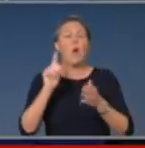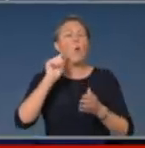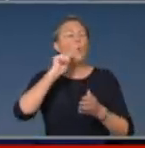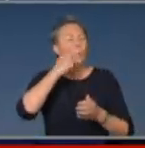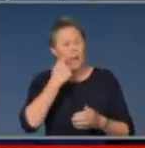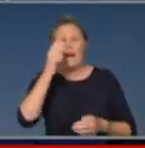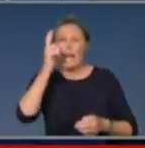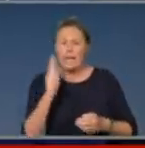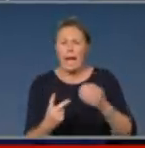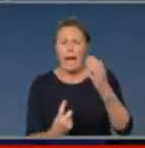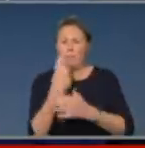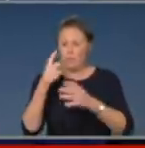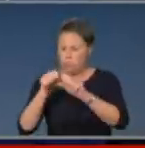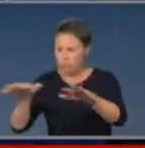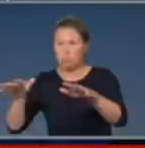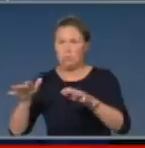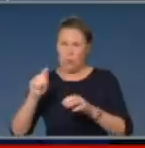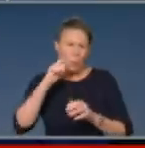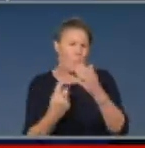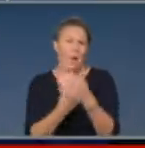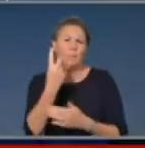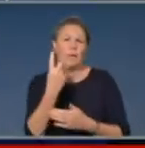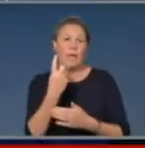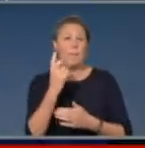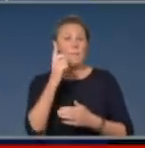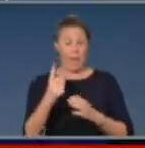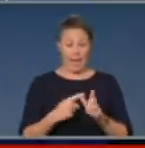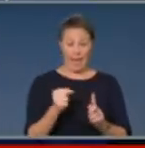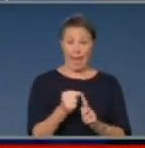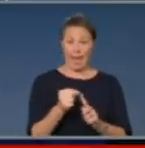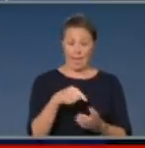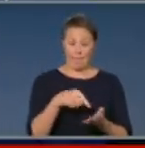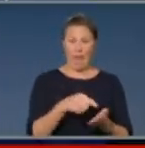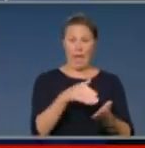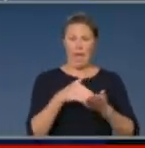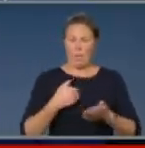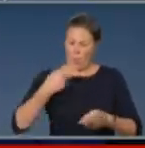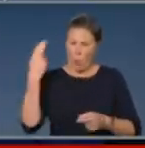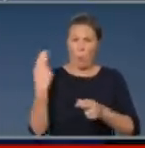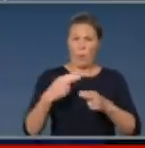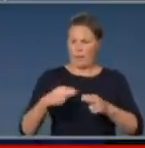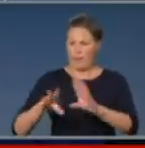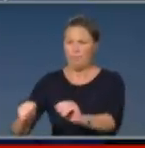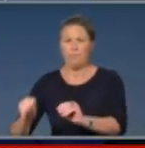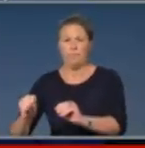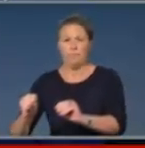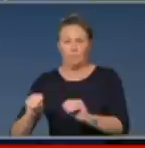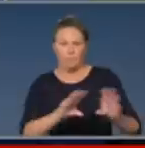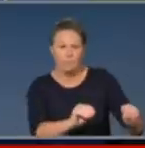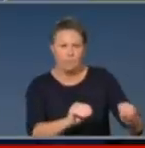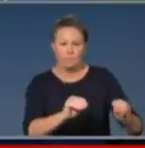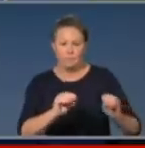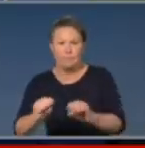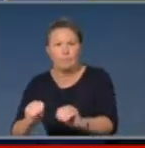expected. What matters is being able to move on them quickly, to identify them through both of the measures that I've just mentioned, but also, as we've